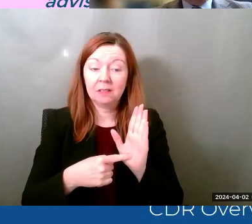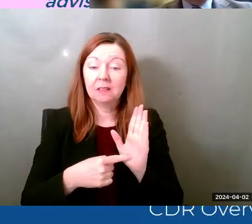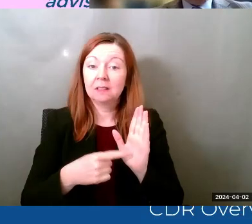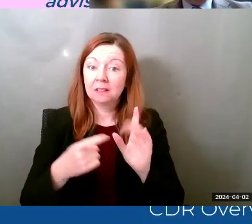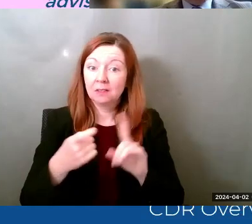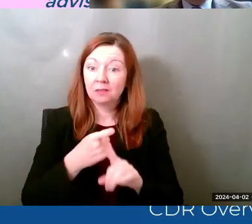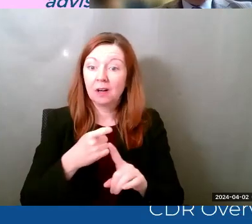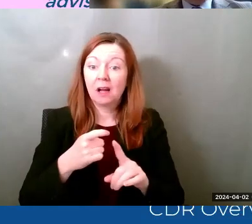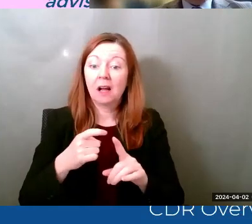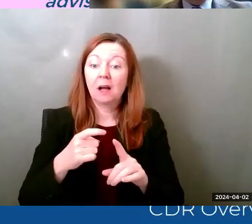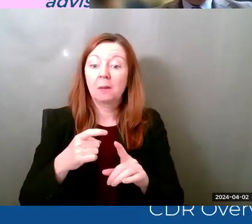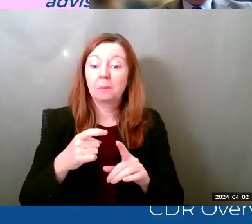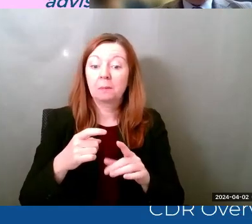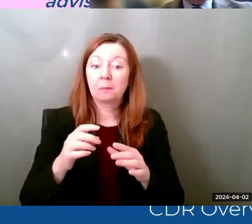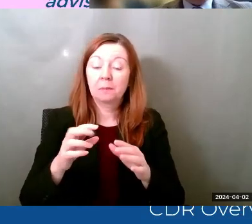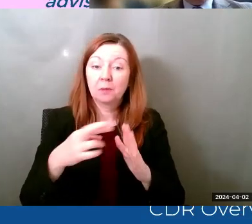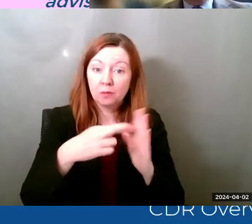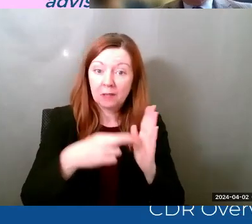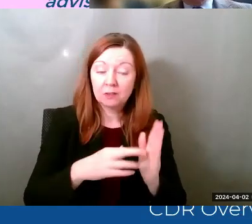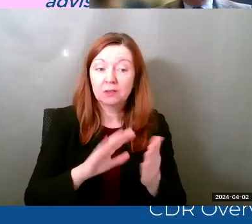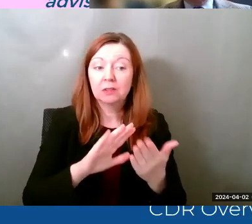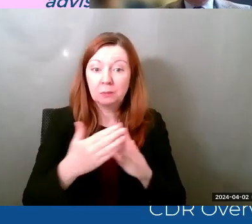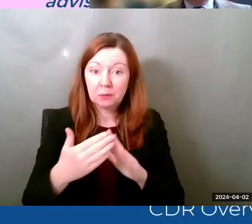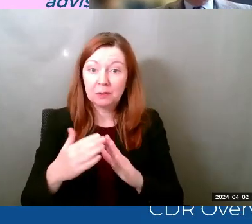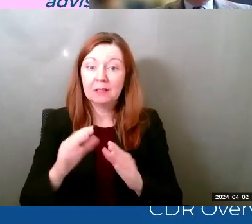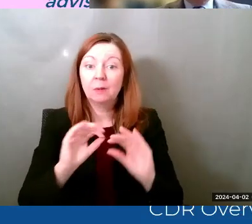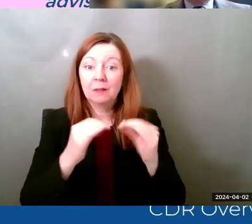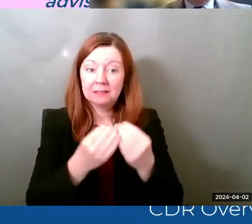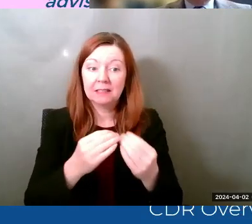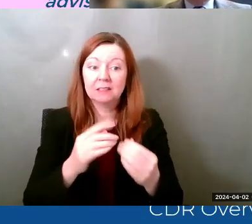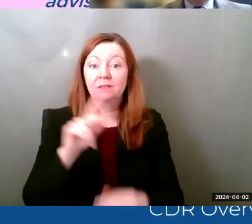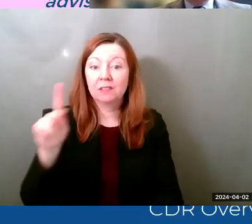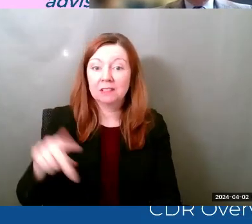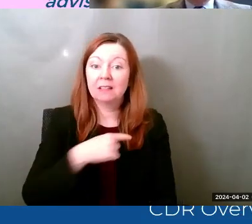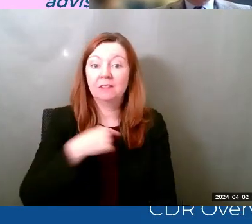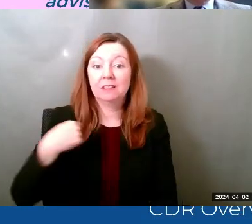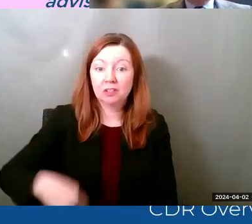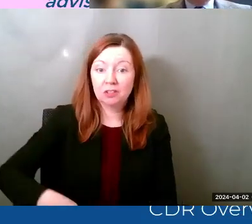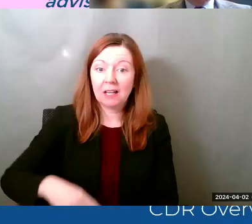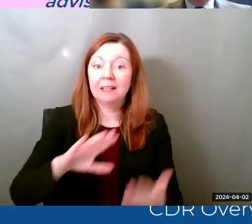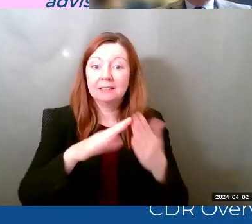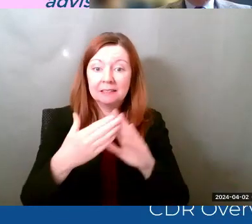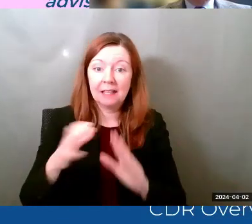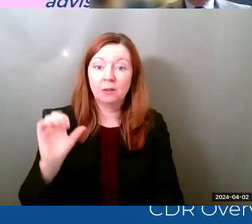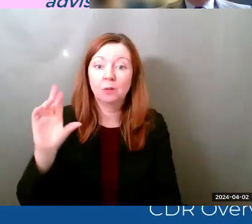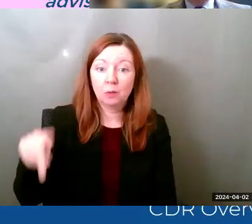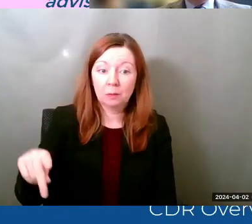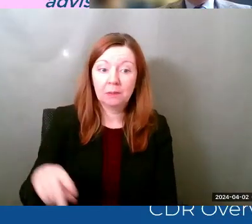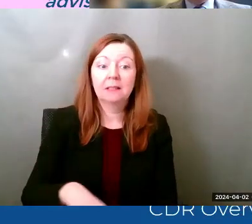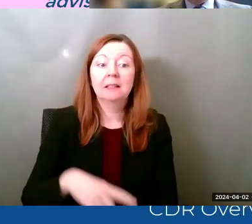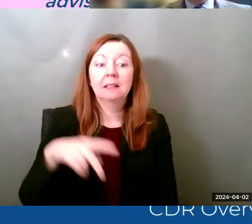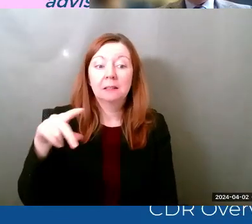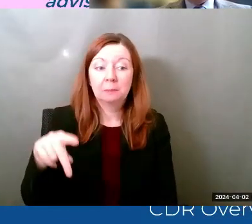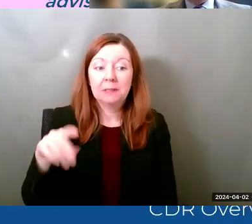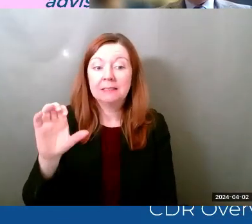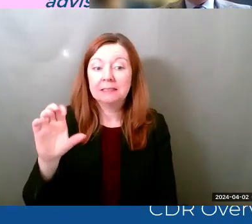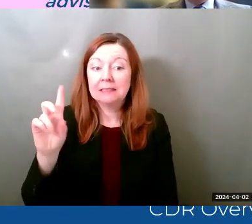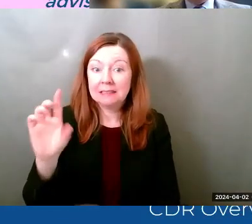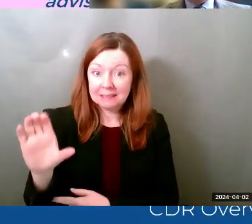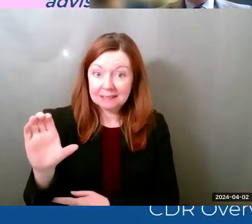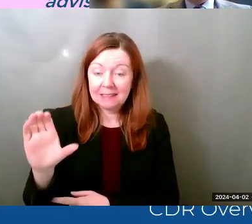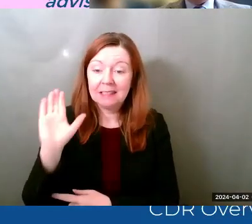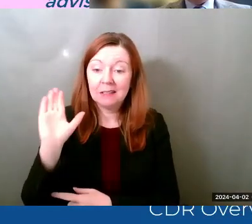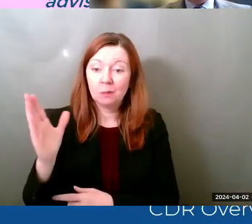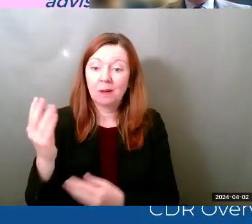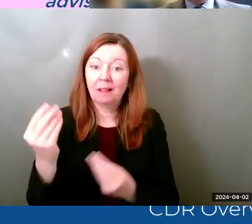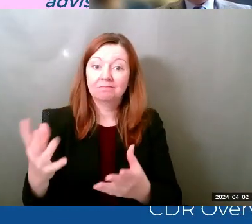registered community organization, Philadelphia Chinatown Development Corporation, PCDC, will be